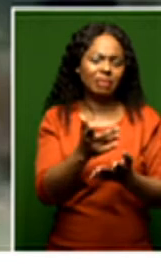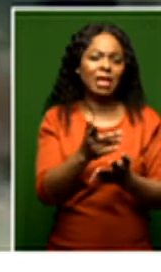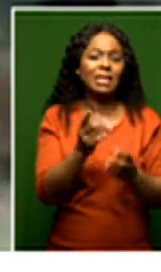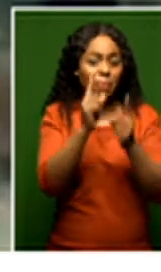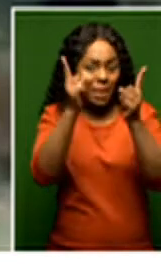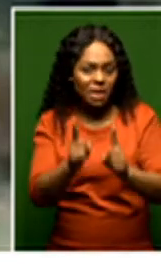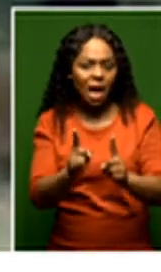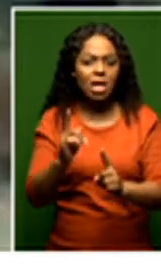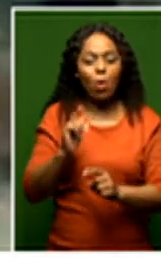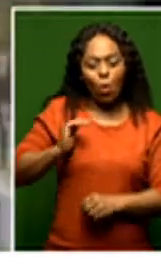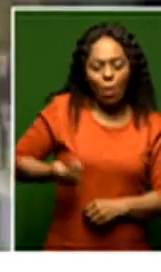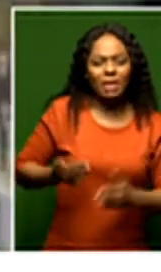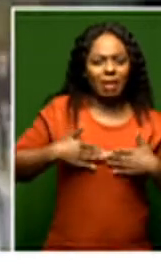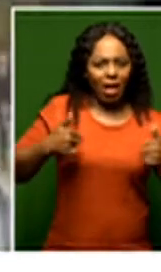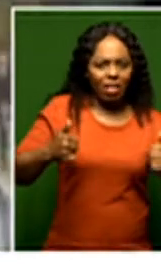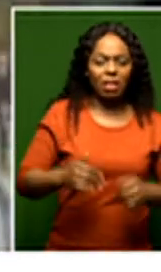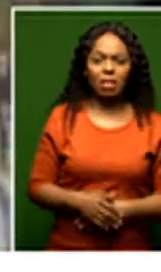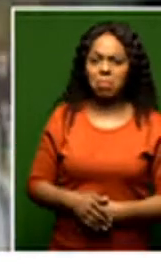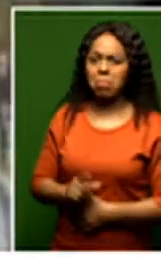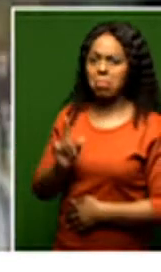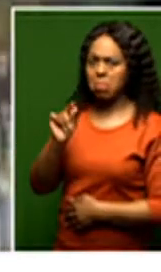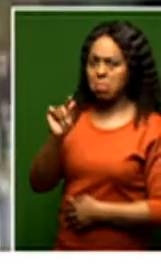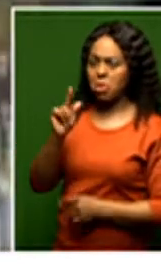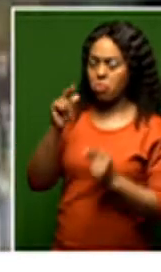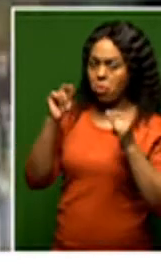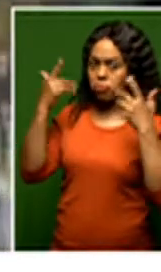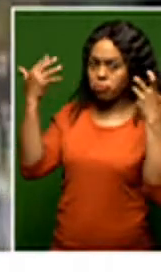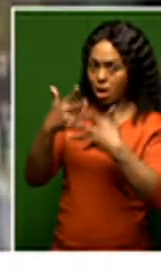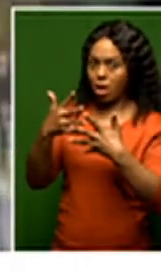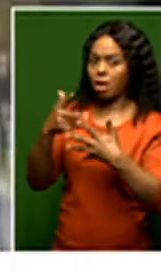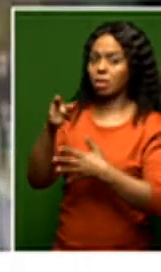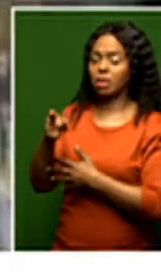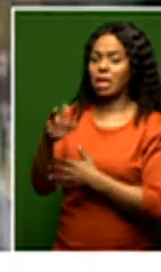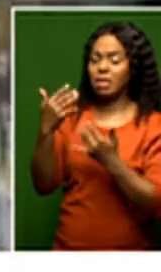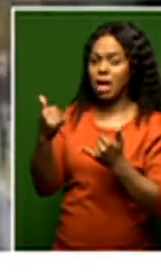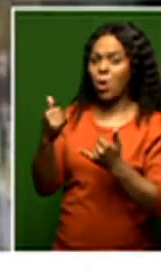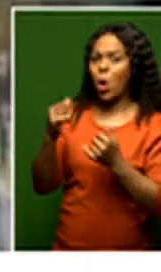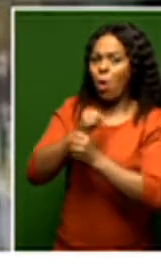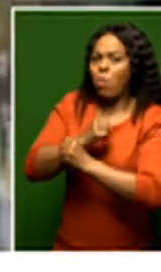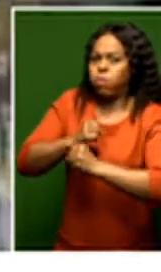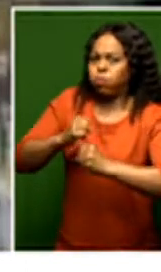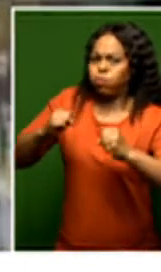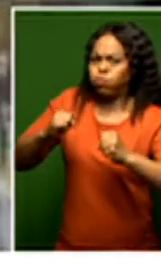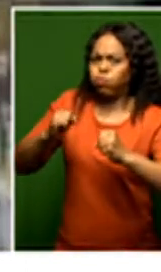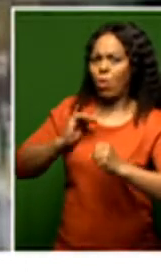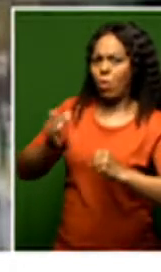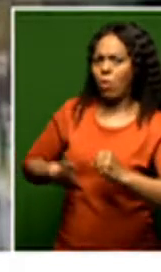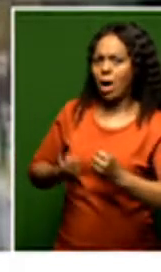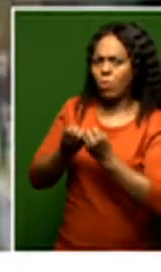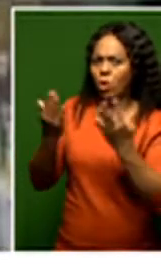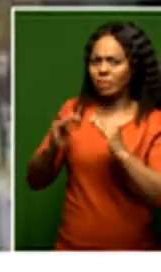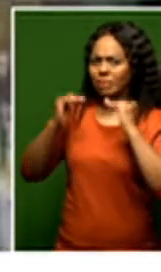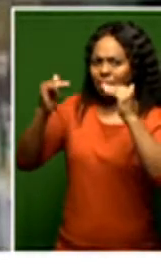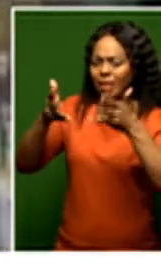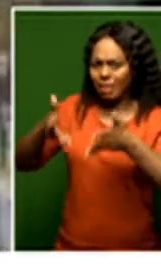women's health. Gosh, these are such alarming statistics. I mean, you've just mentioned a high obesity rate. So what does that mean amongst